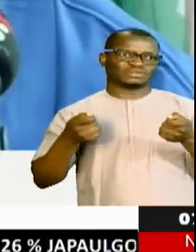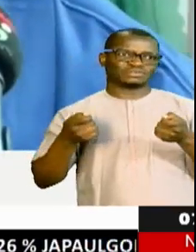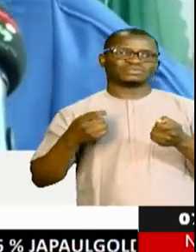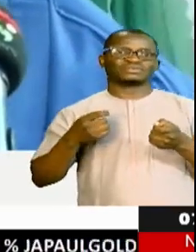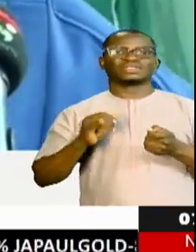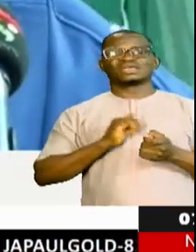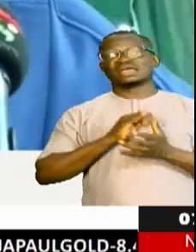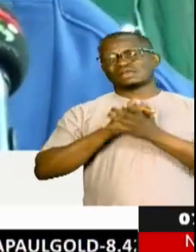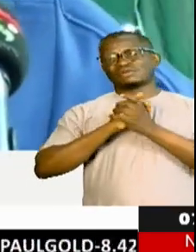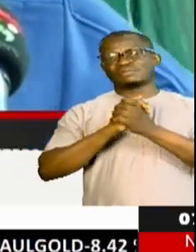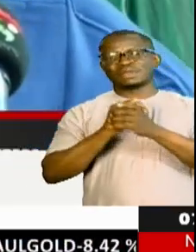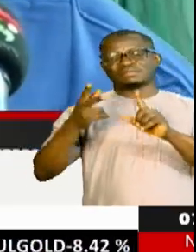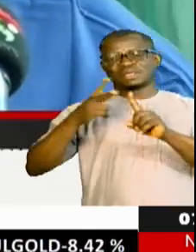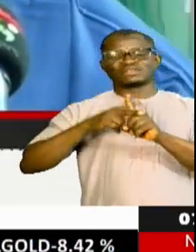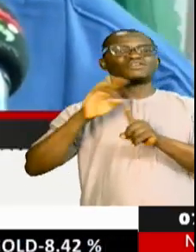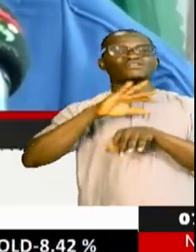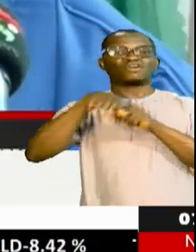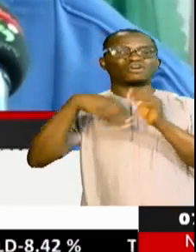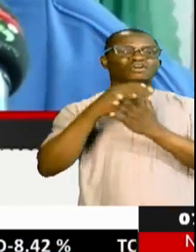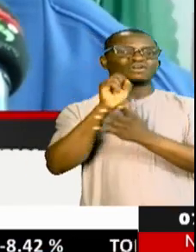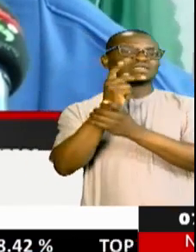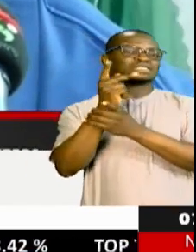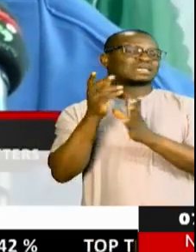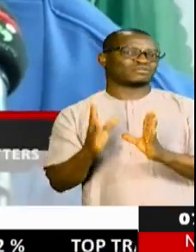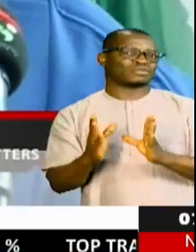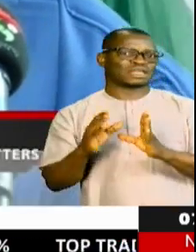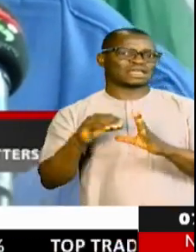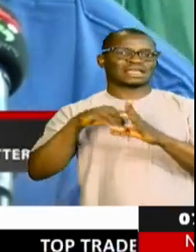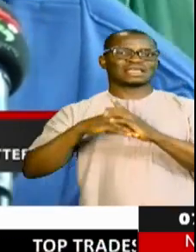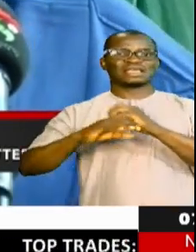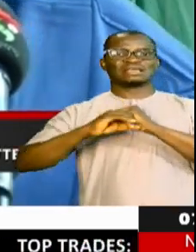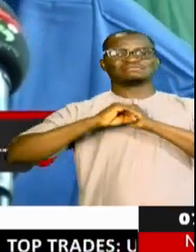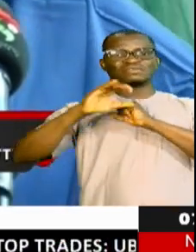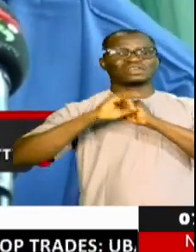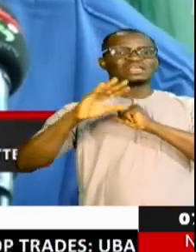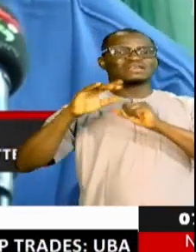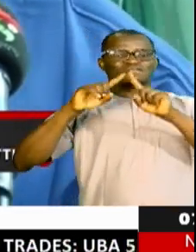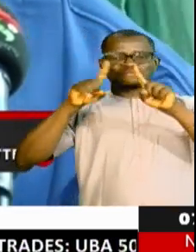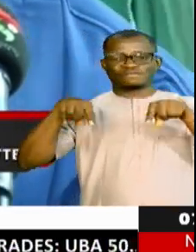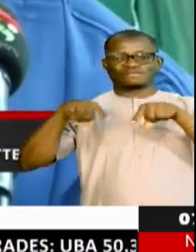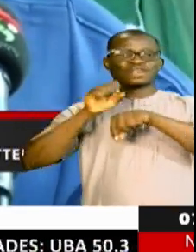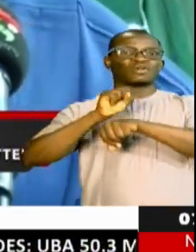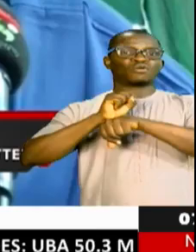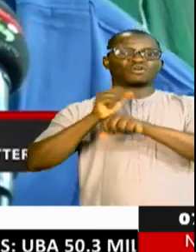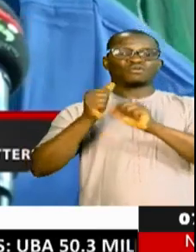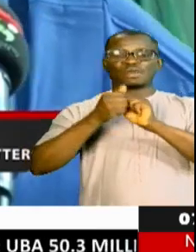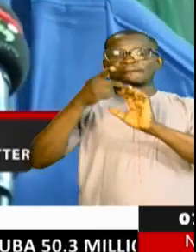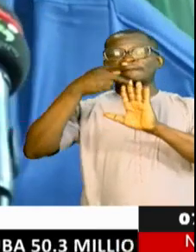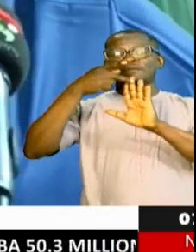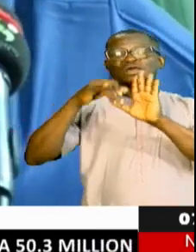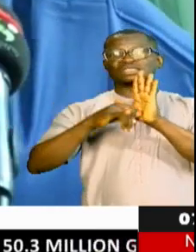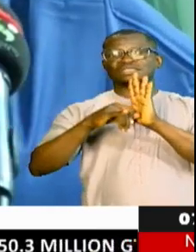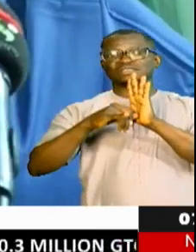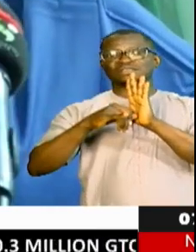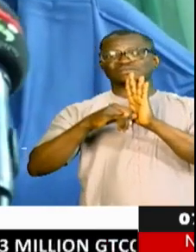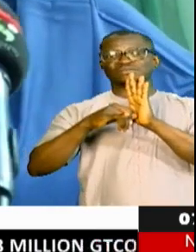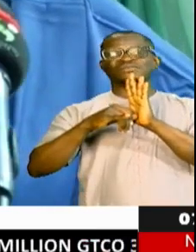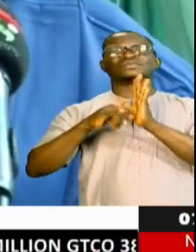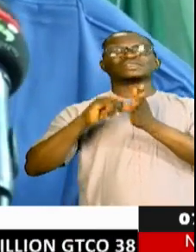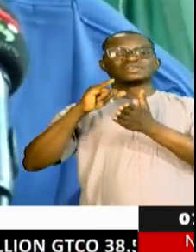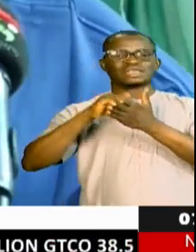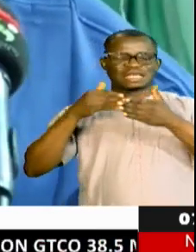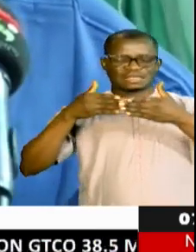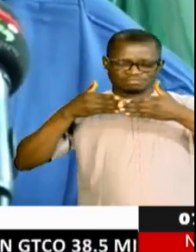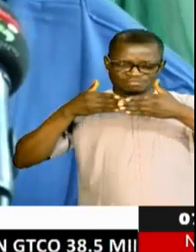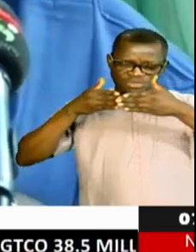the dedication of all stakeholders in advancing the framework and policies that